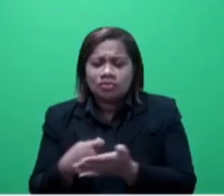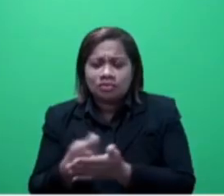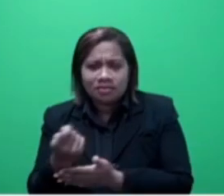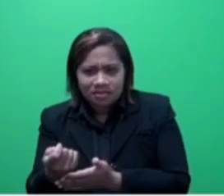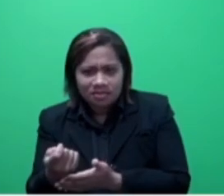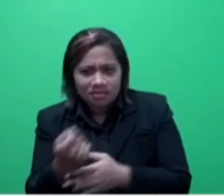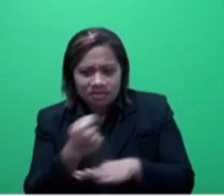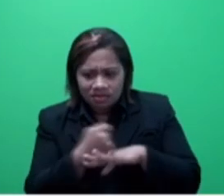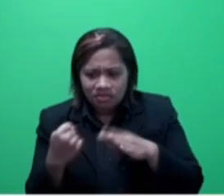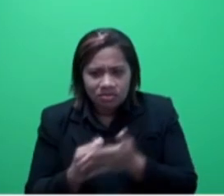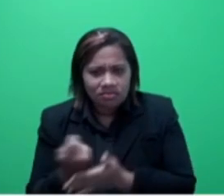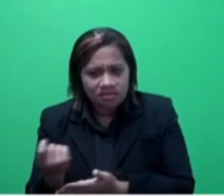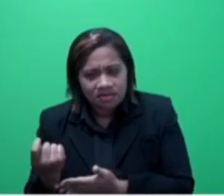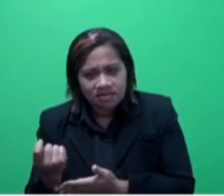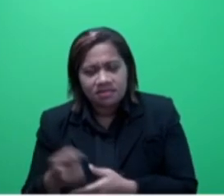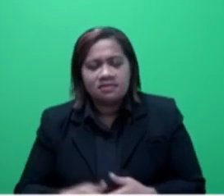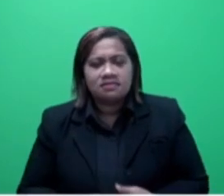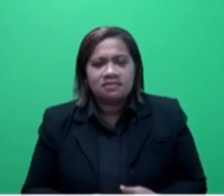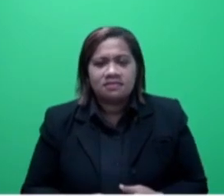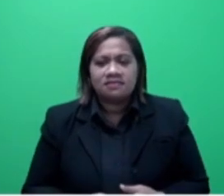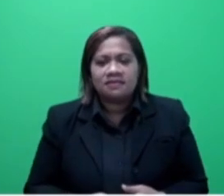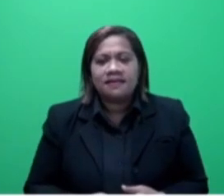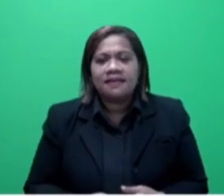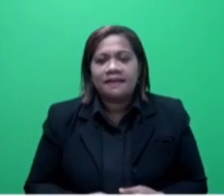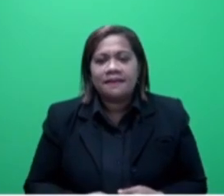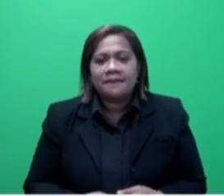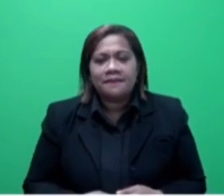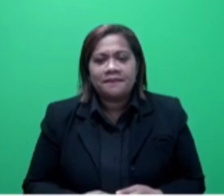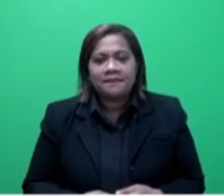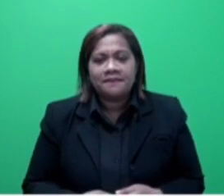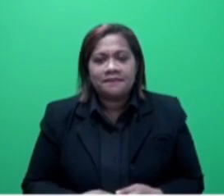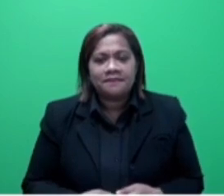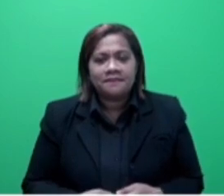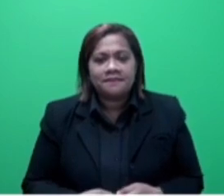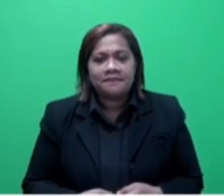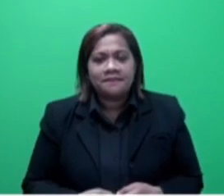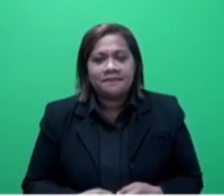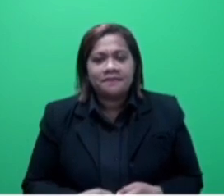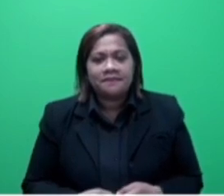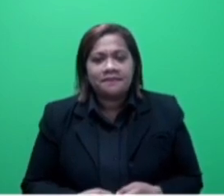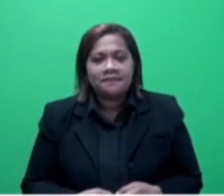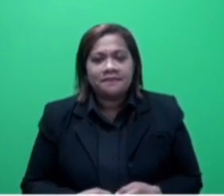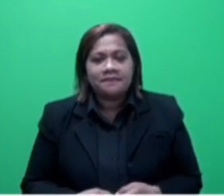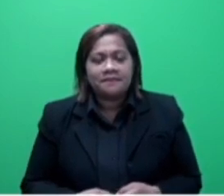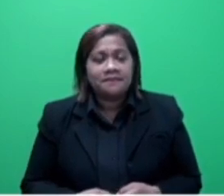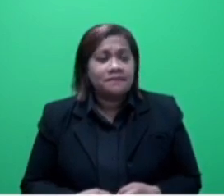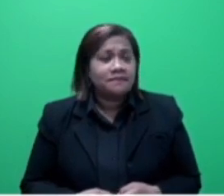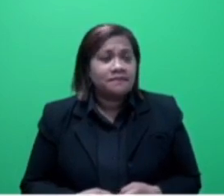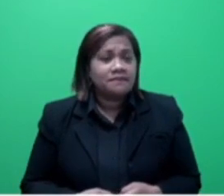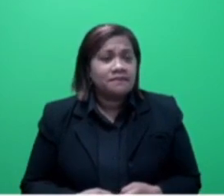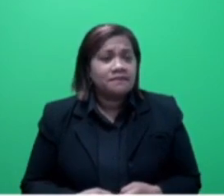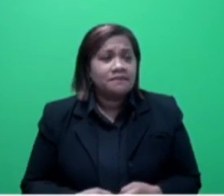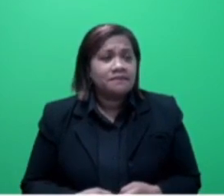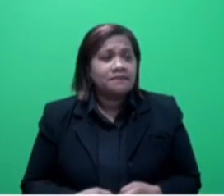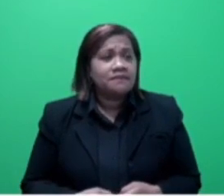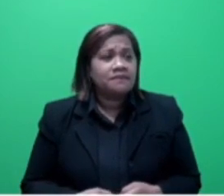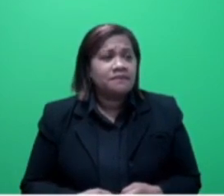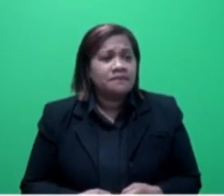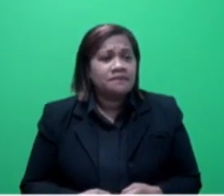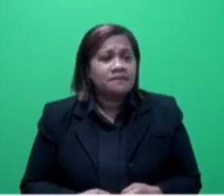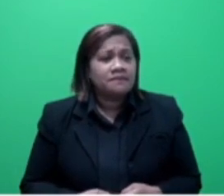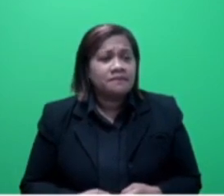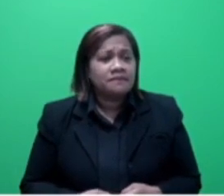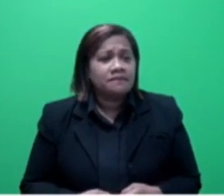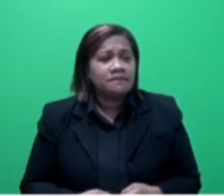He should get his fact correct. That is the national guarantee, not only for FDB. No, your mic.